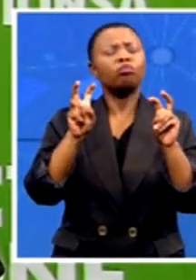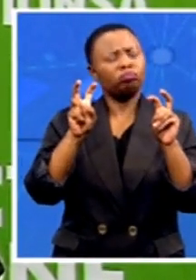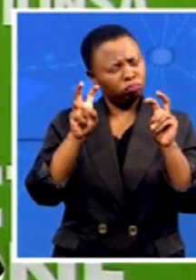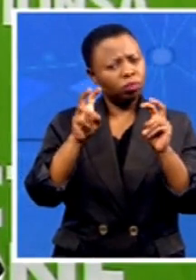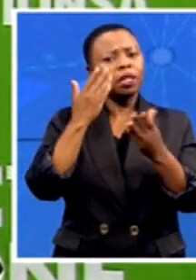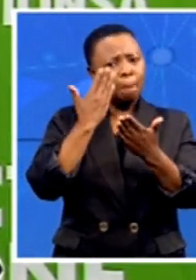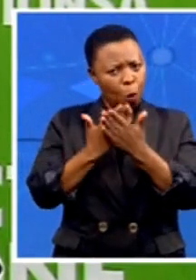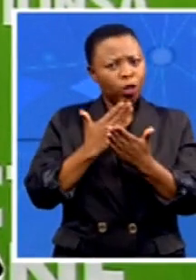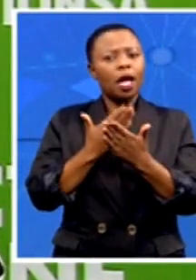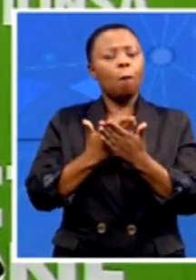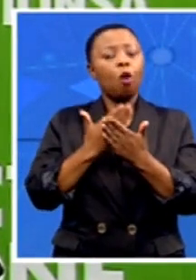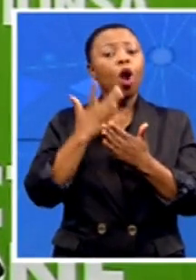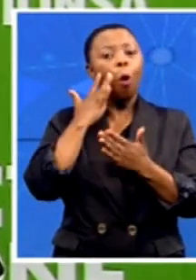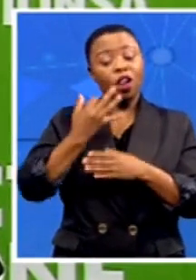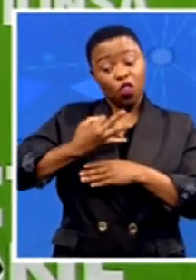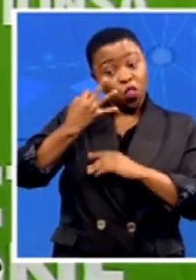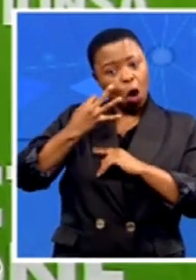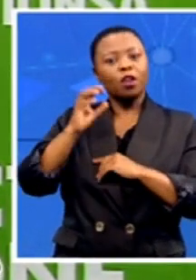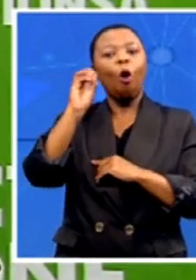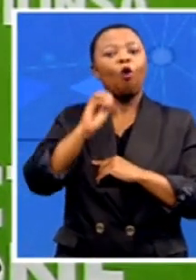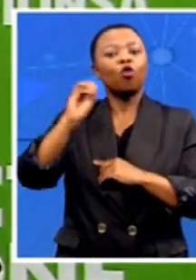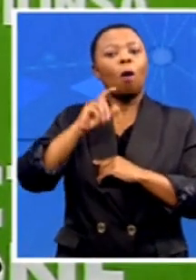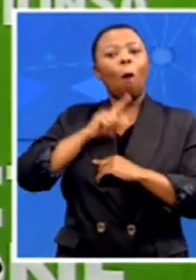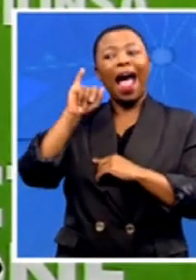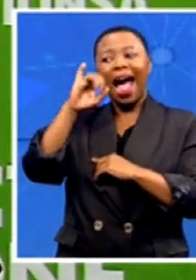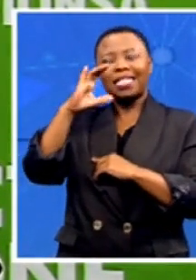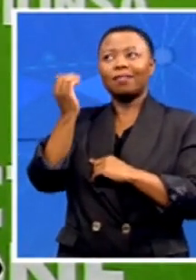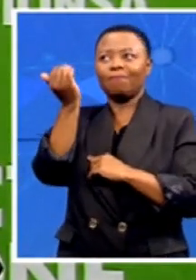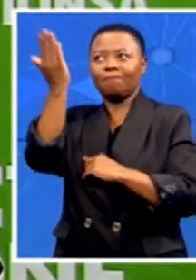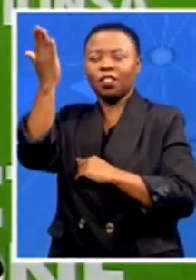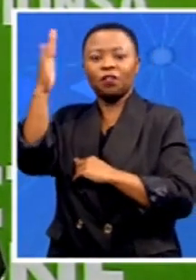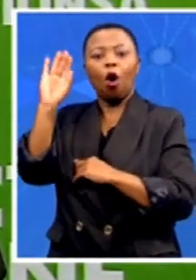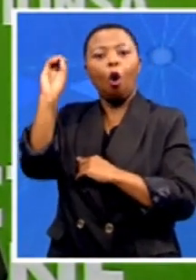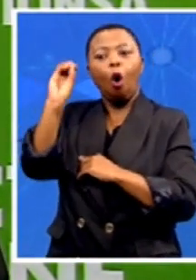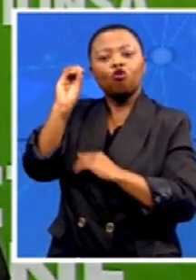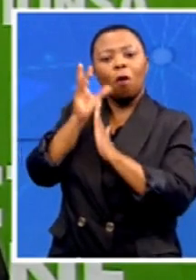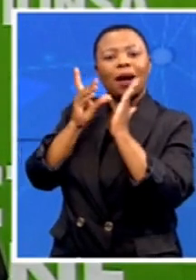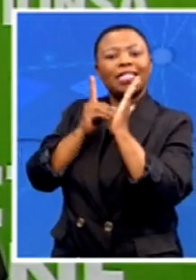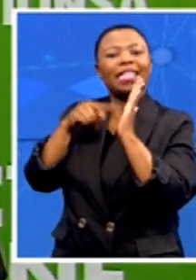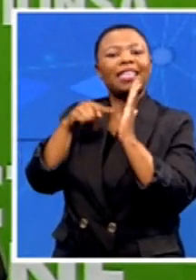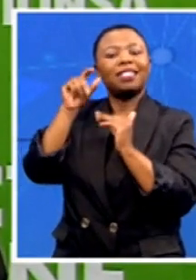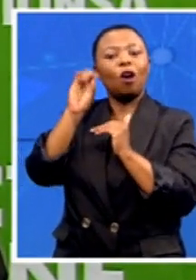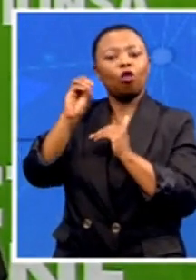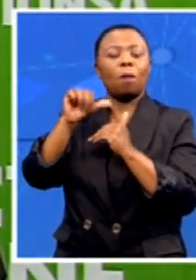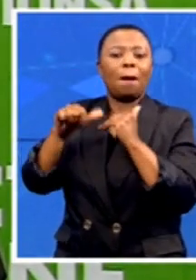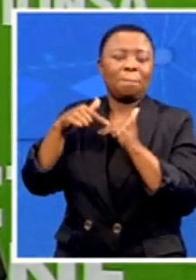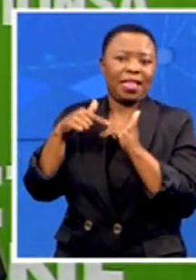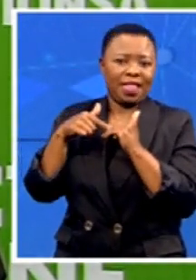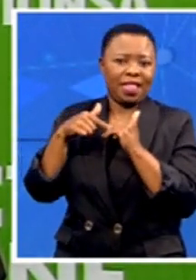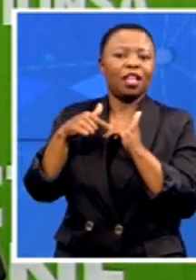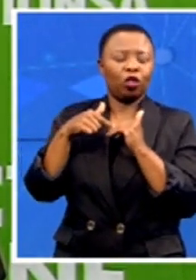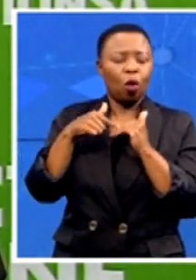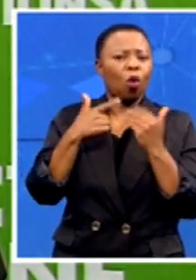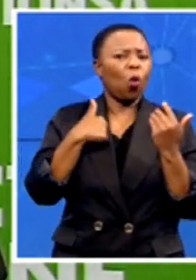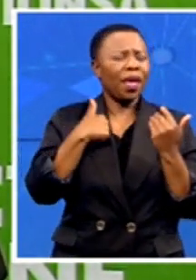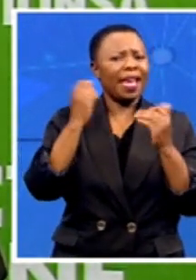brought to the attention of the IEC. And we have made it very clearly known in our communications that at no point should it now be said later